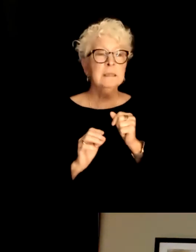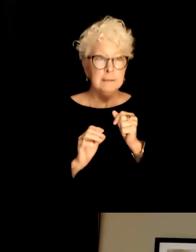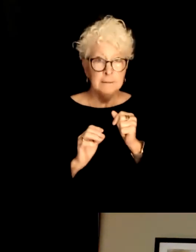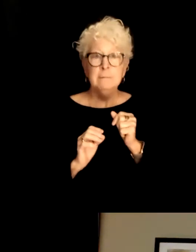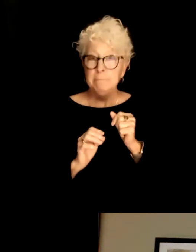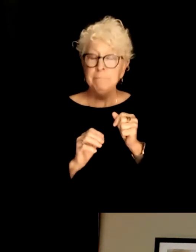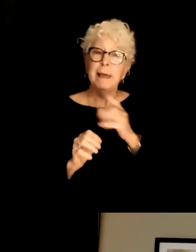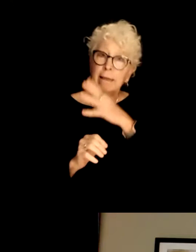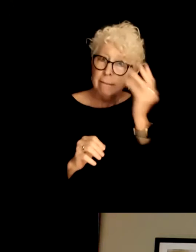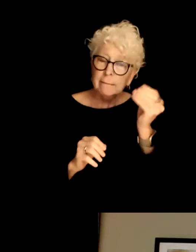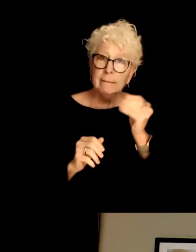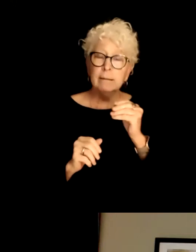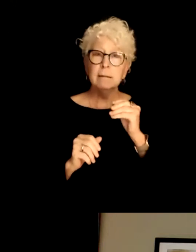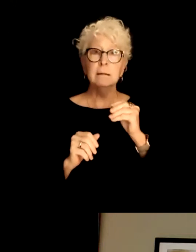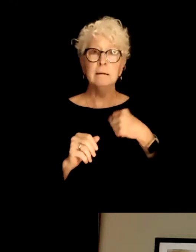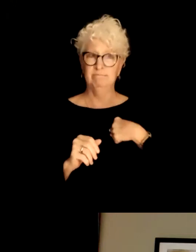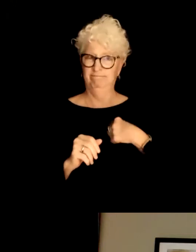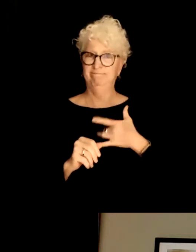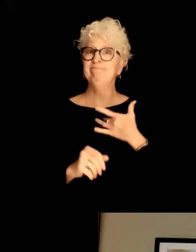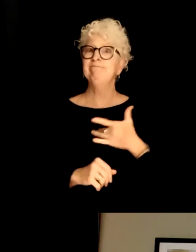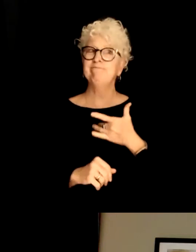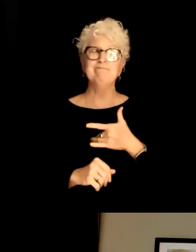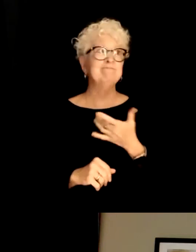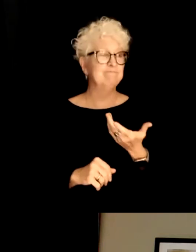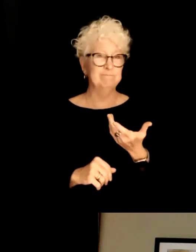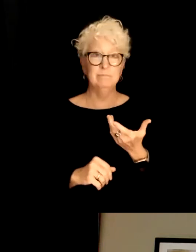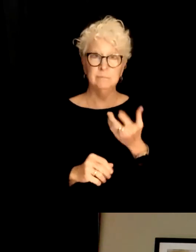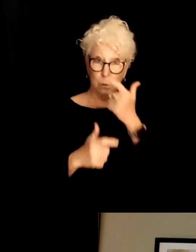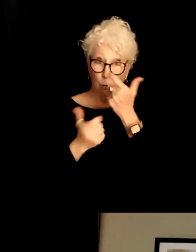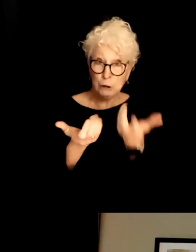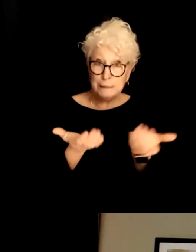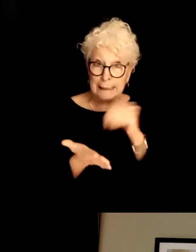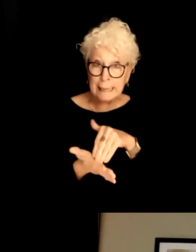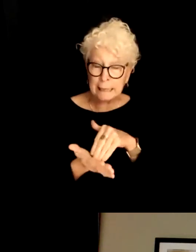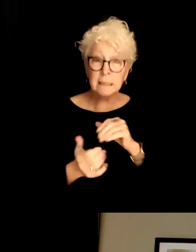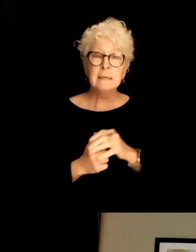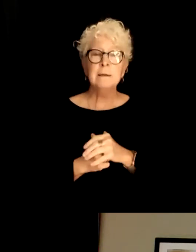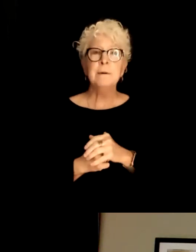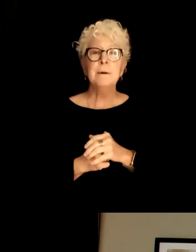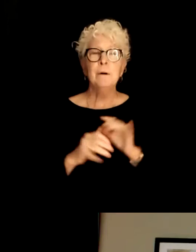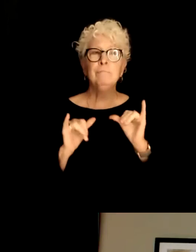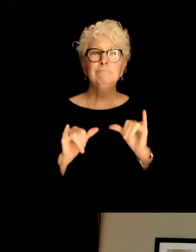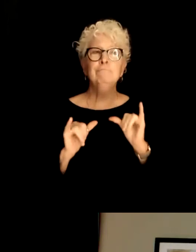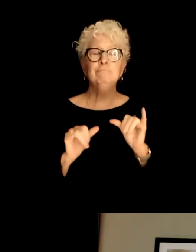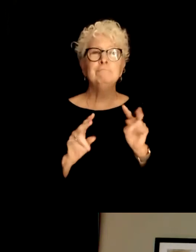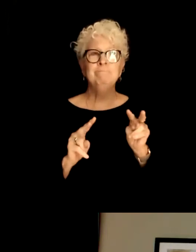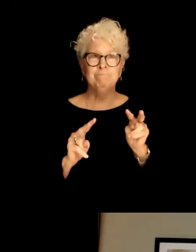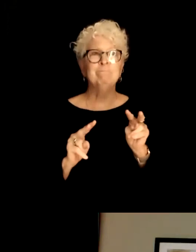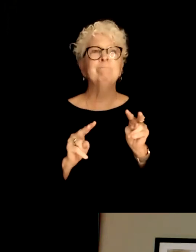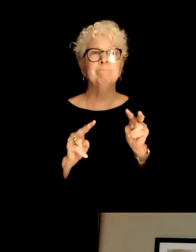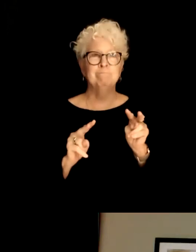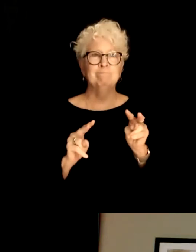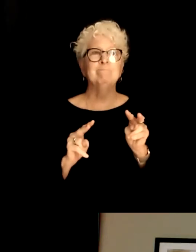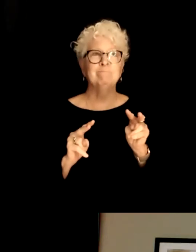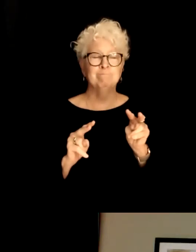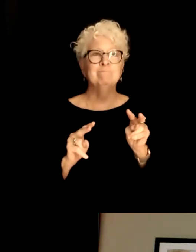But also, I think I felt rewatching that a certain degree of